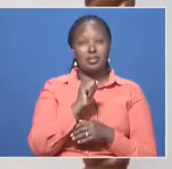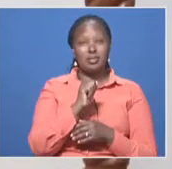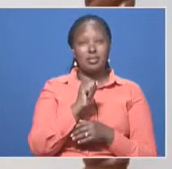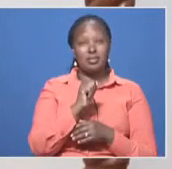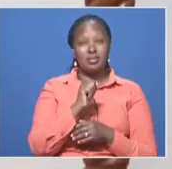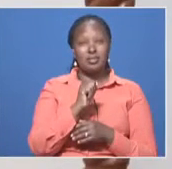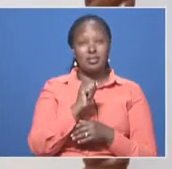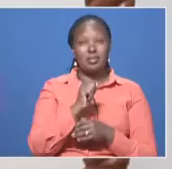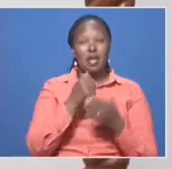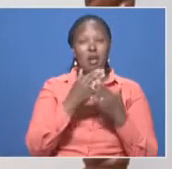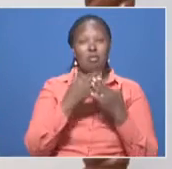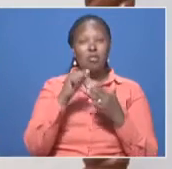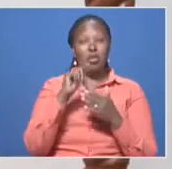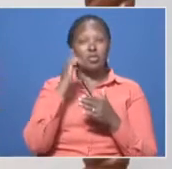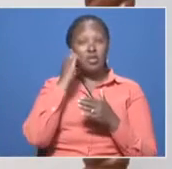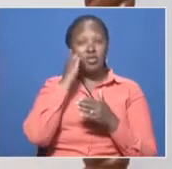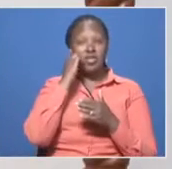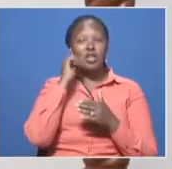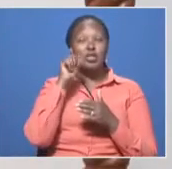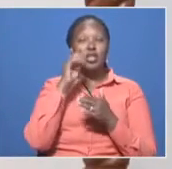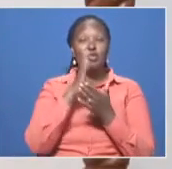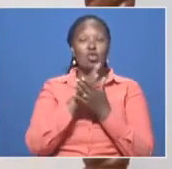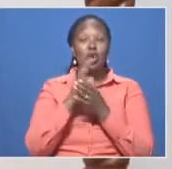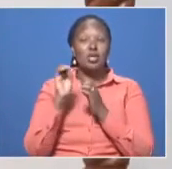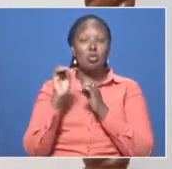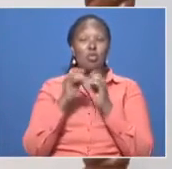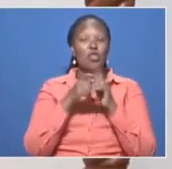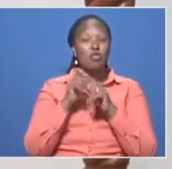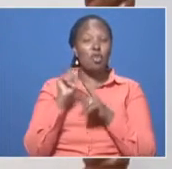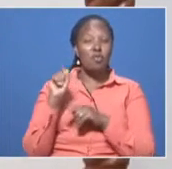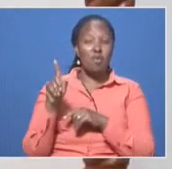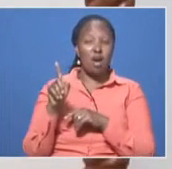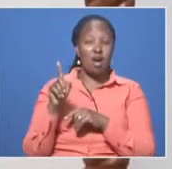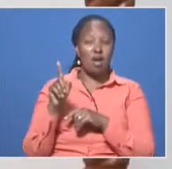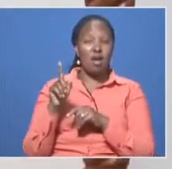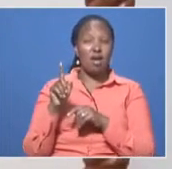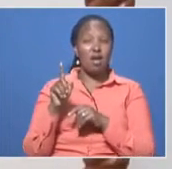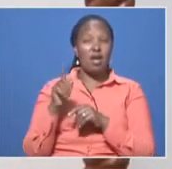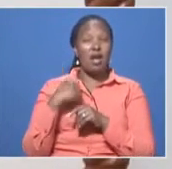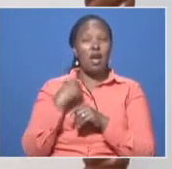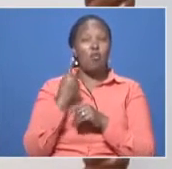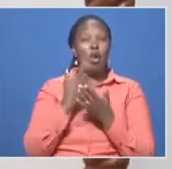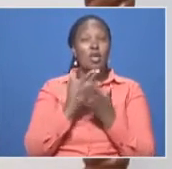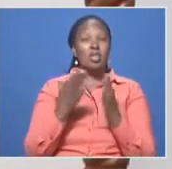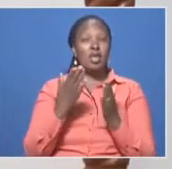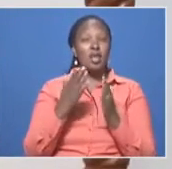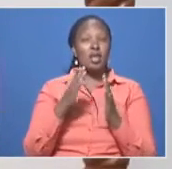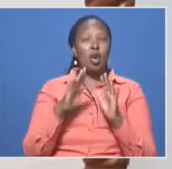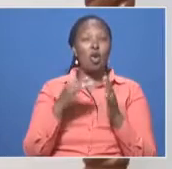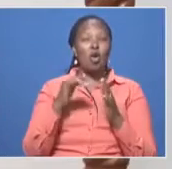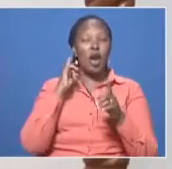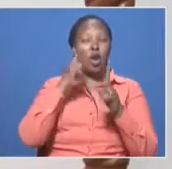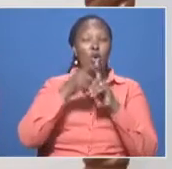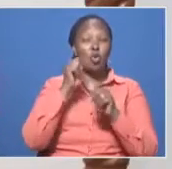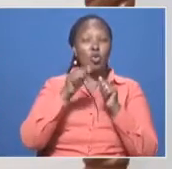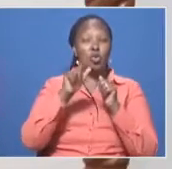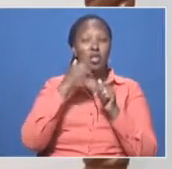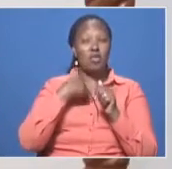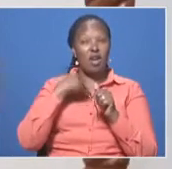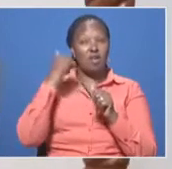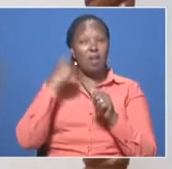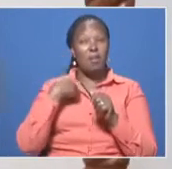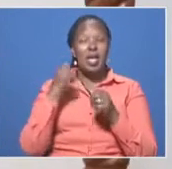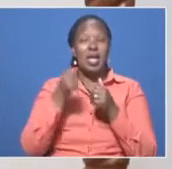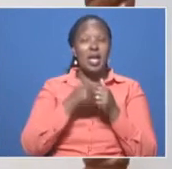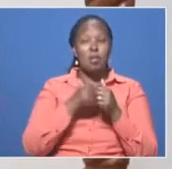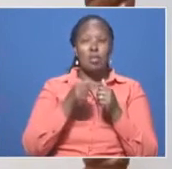Your illness, you've come such a long way, but is there that one thing or a goal you have in mind? I can't wait to be